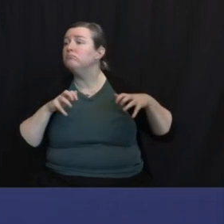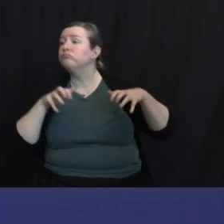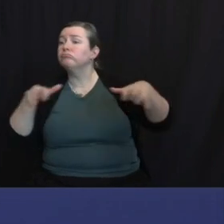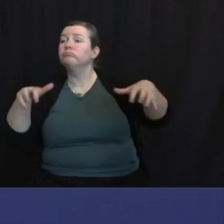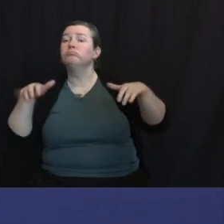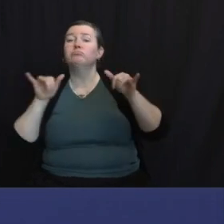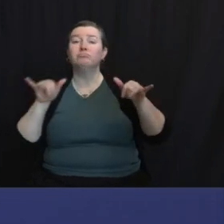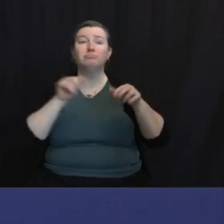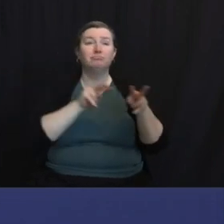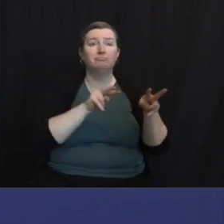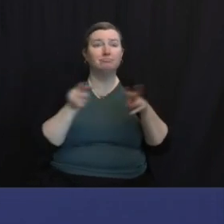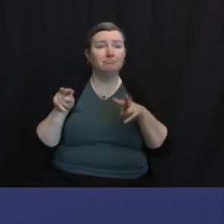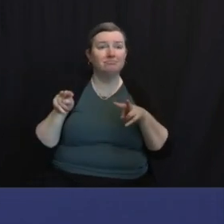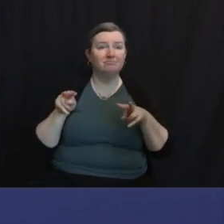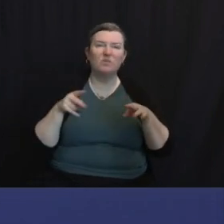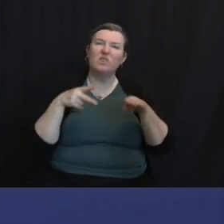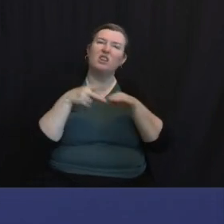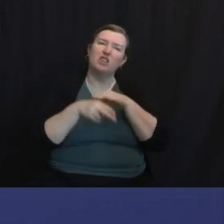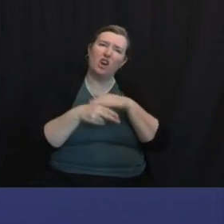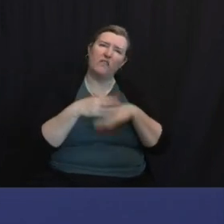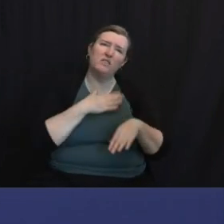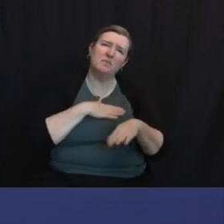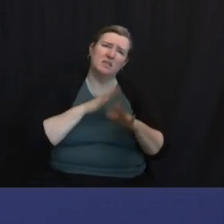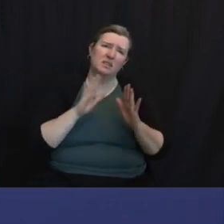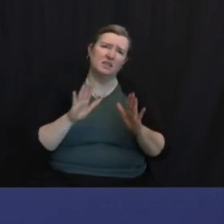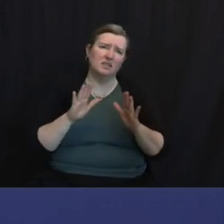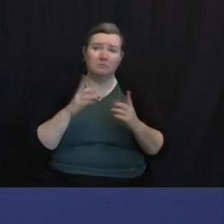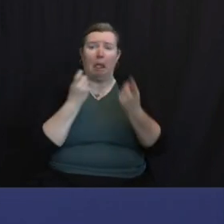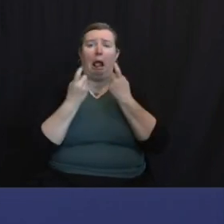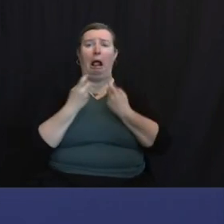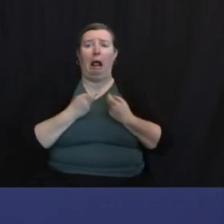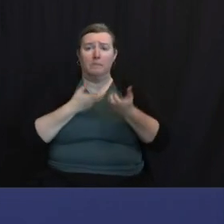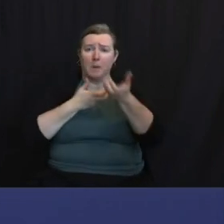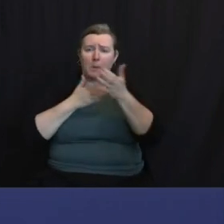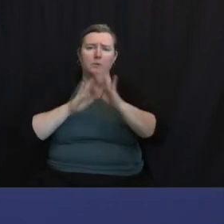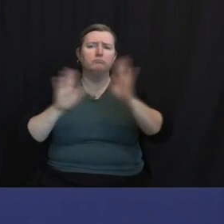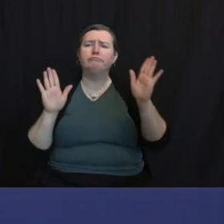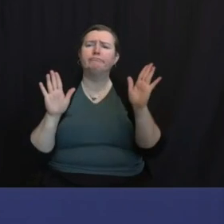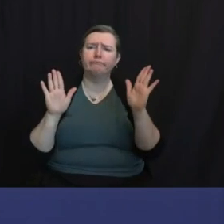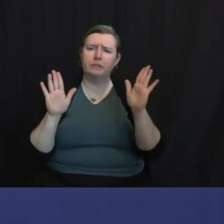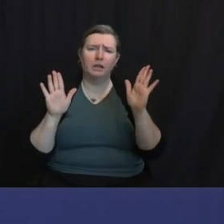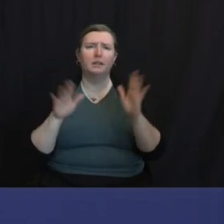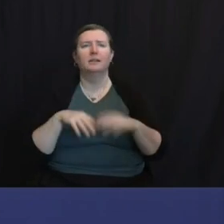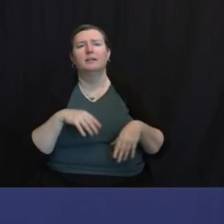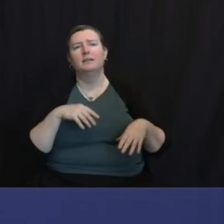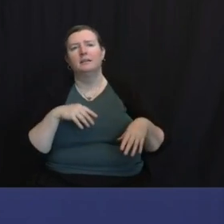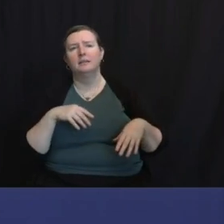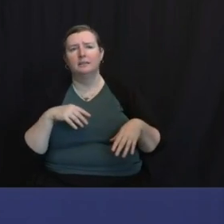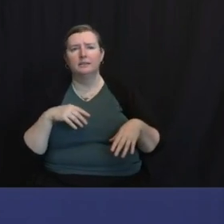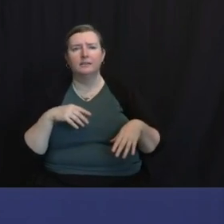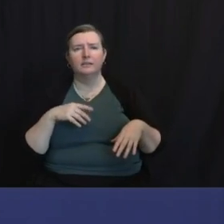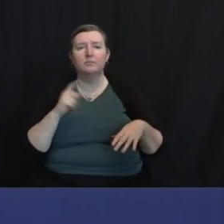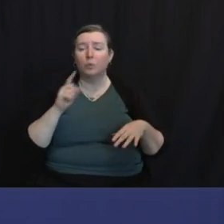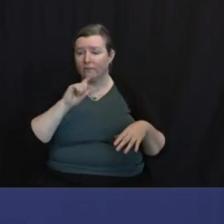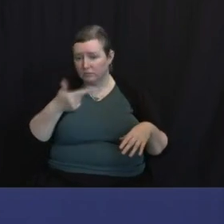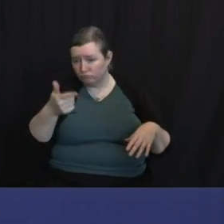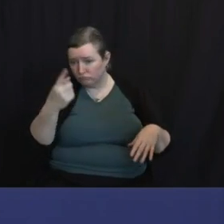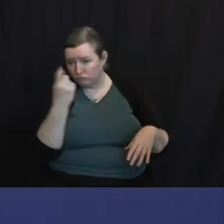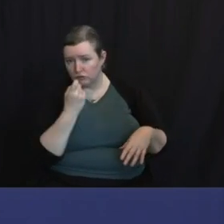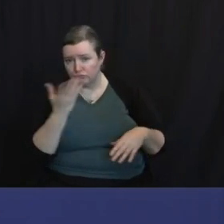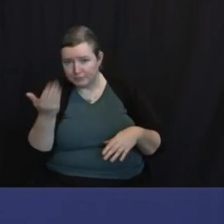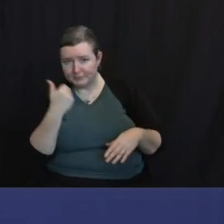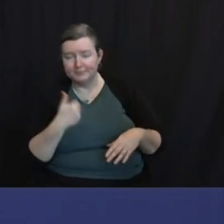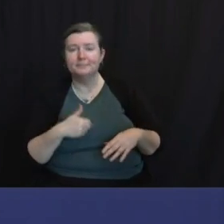be economical with the amount of questions you ask. Thank you. Elise, good to see you. You're up to bat. Good afternoon. Good afternoon. My